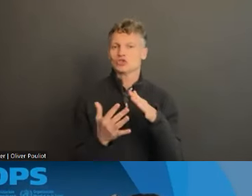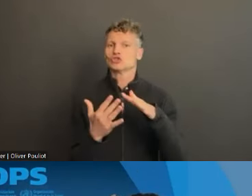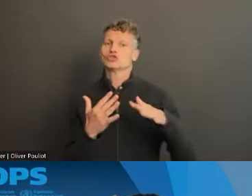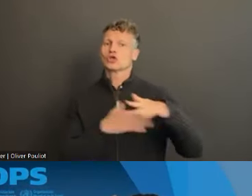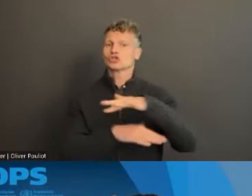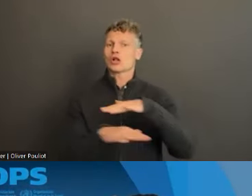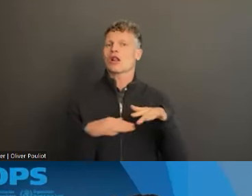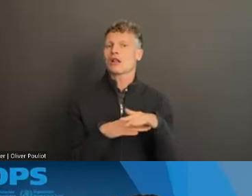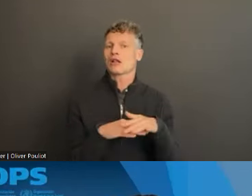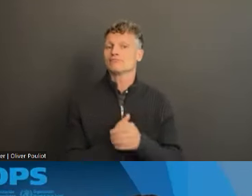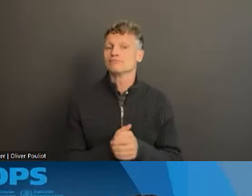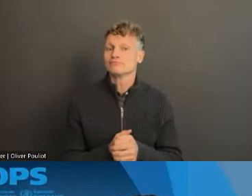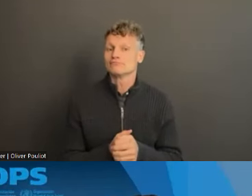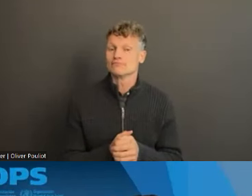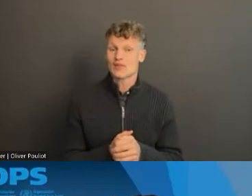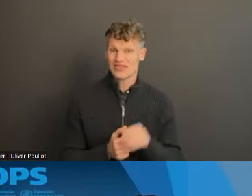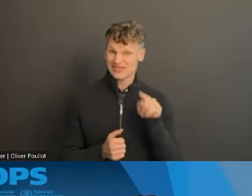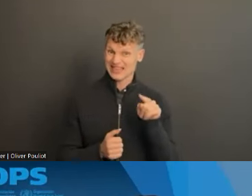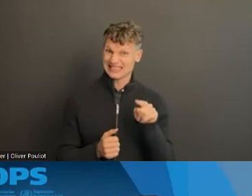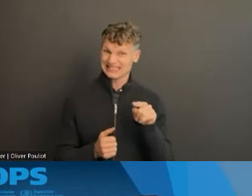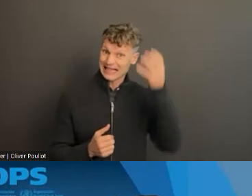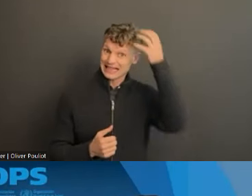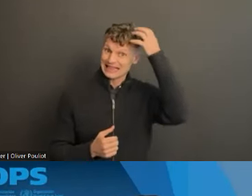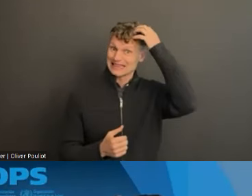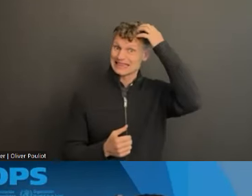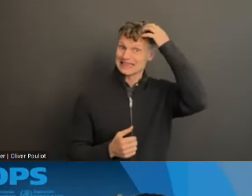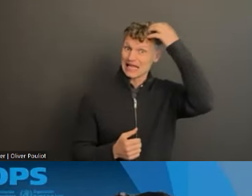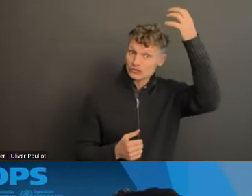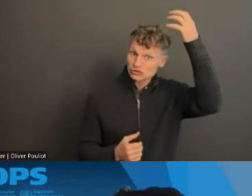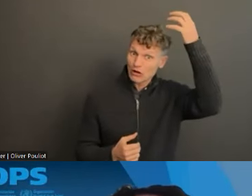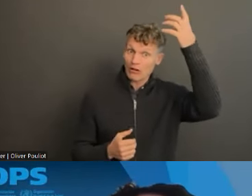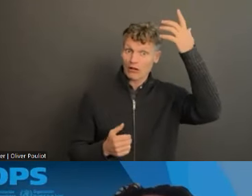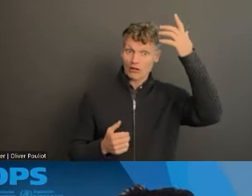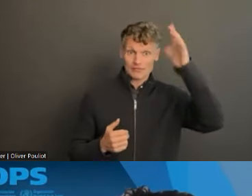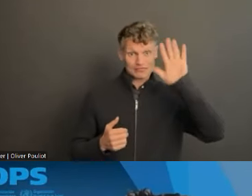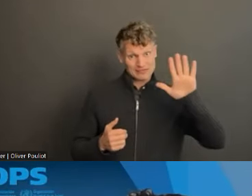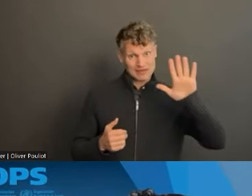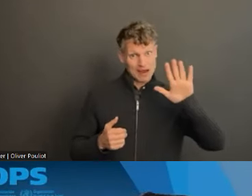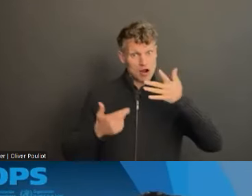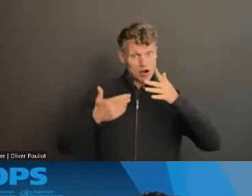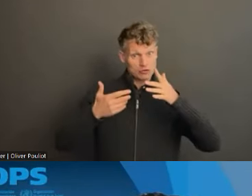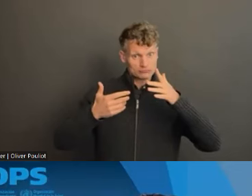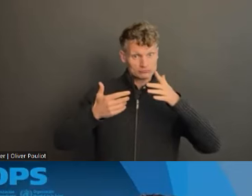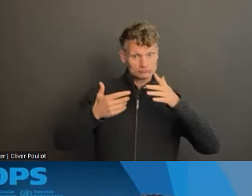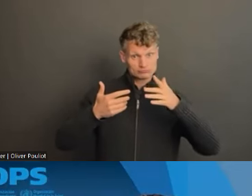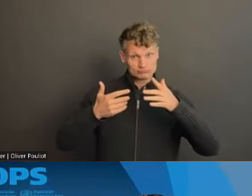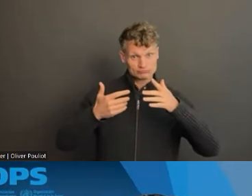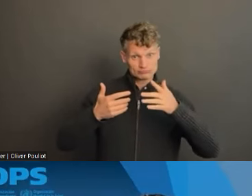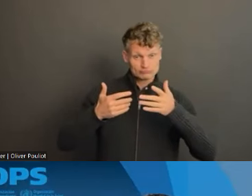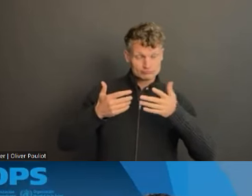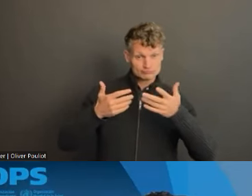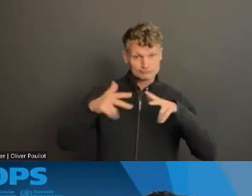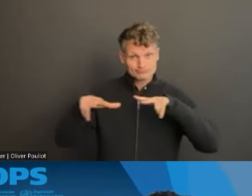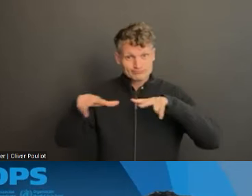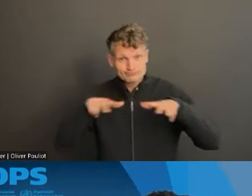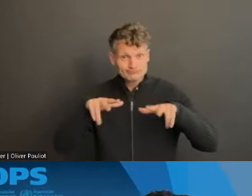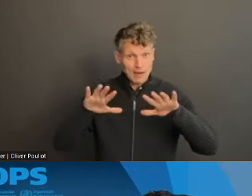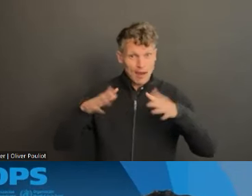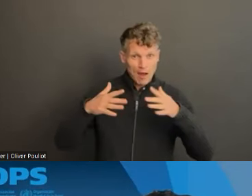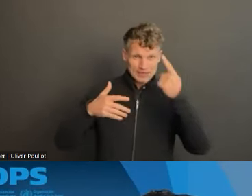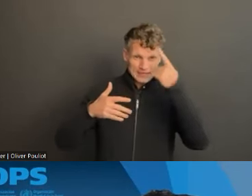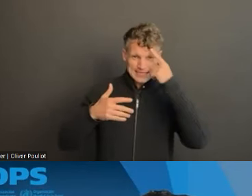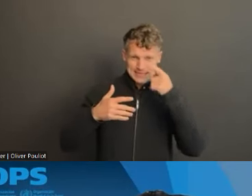of diseases that are socially determined, based on the hypothesis that these diseases